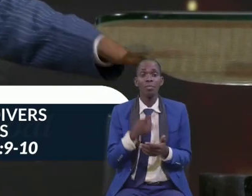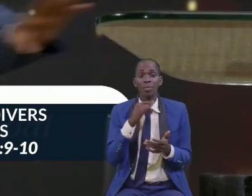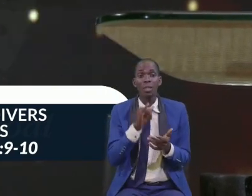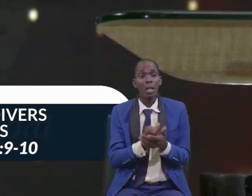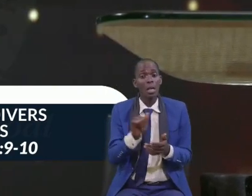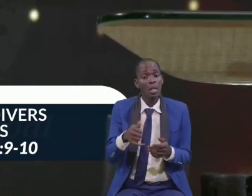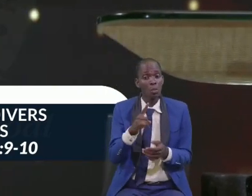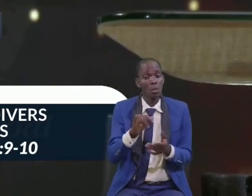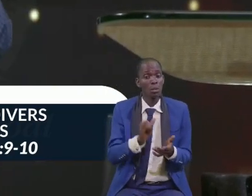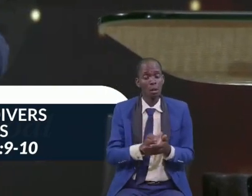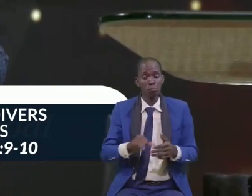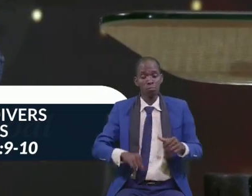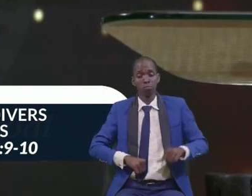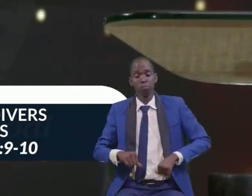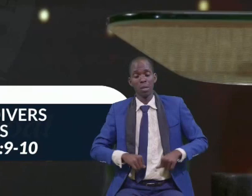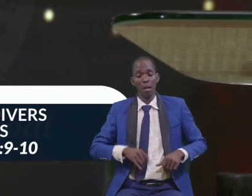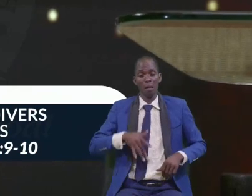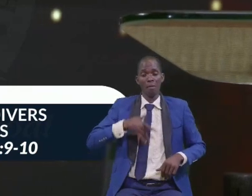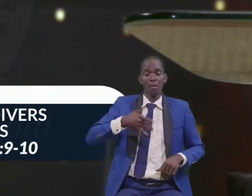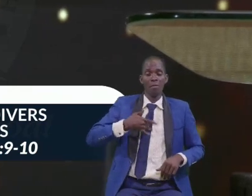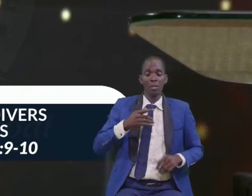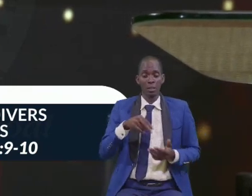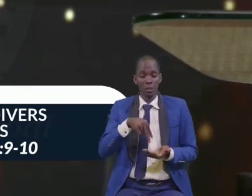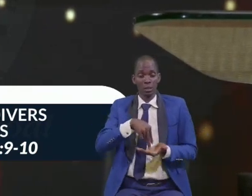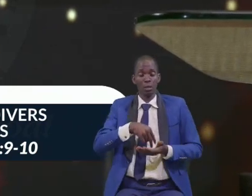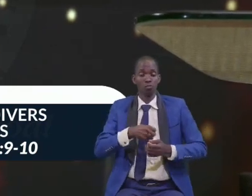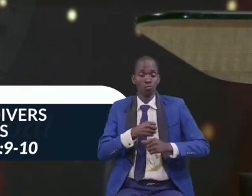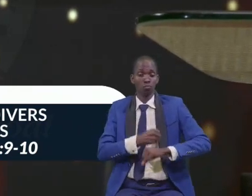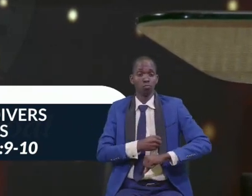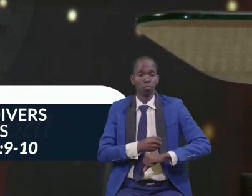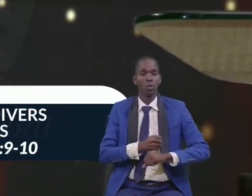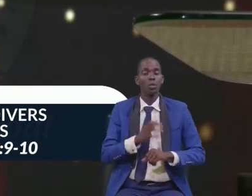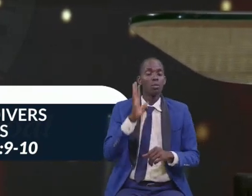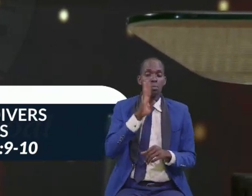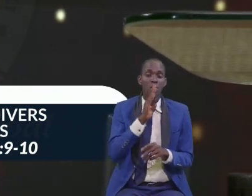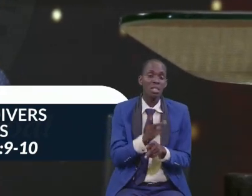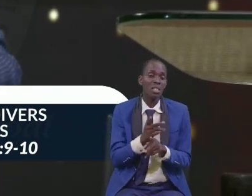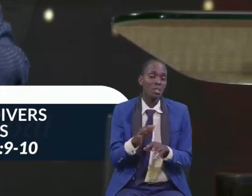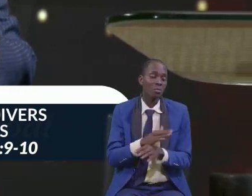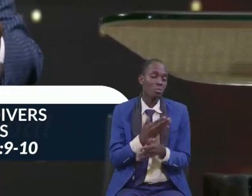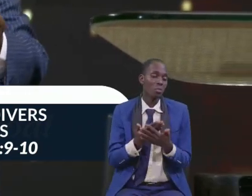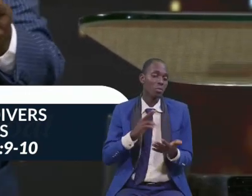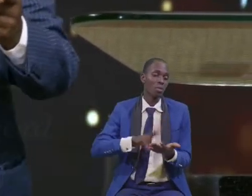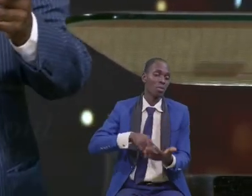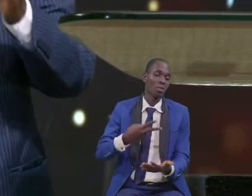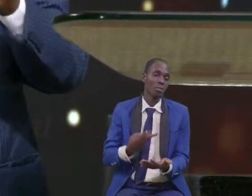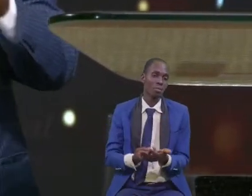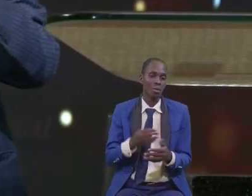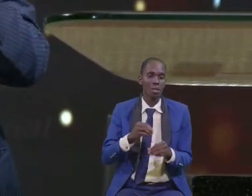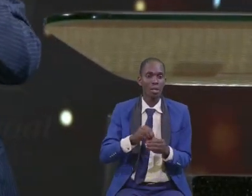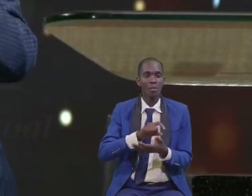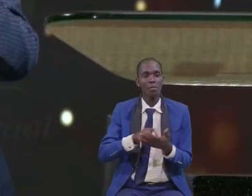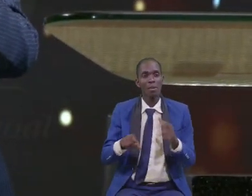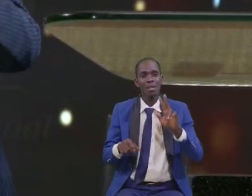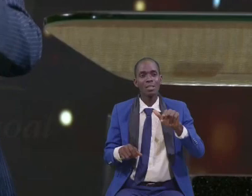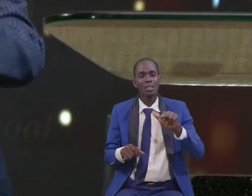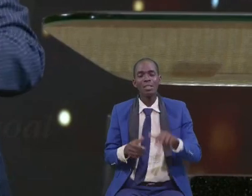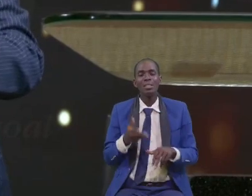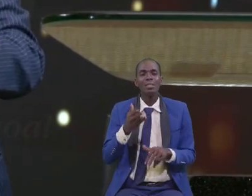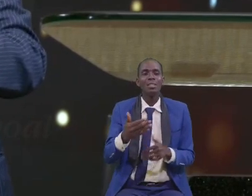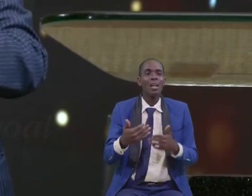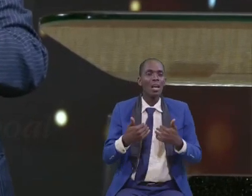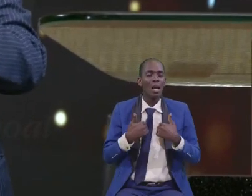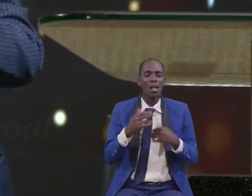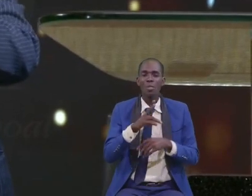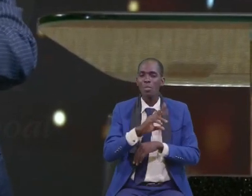he stands, let him take heed, lest he fall. In verse 13, it says, there has